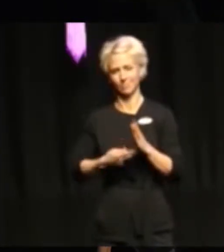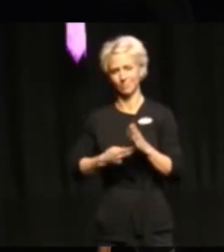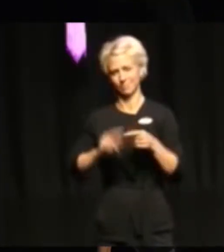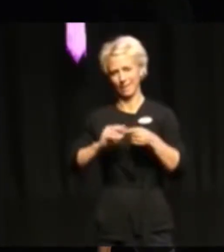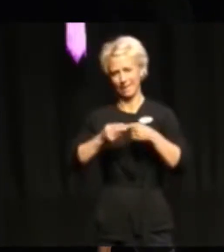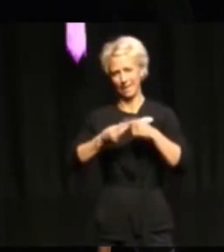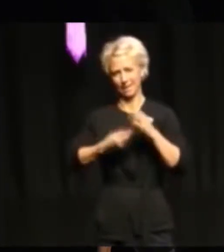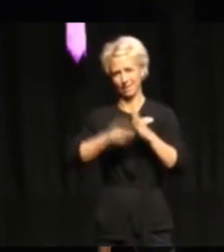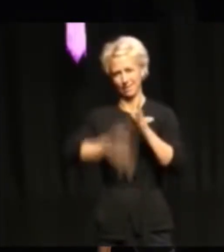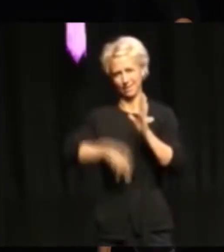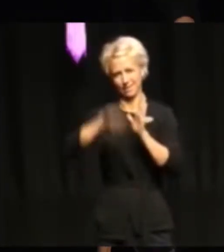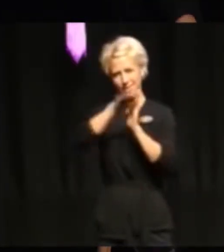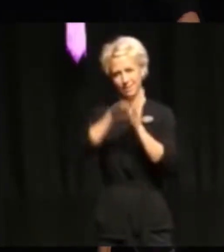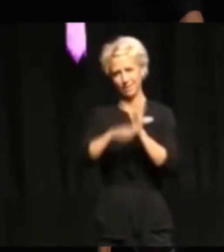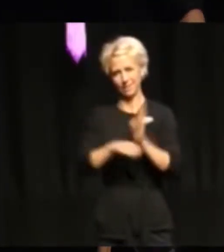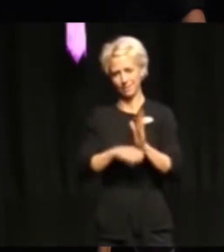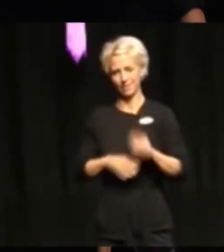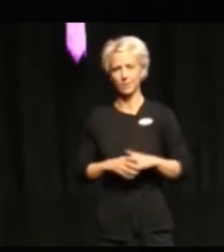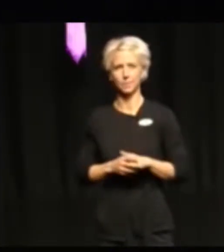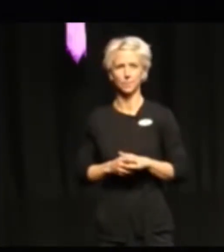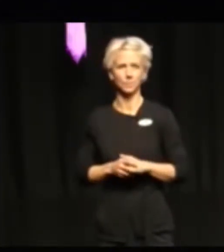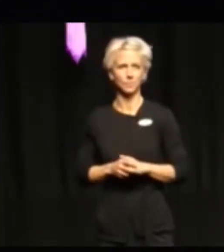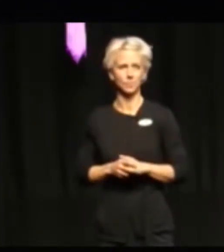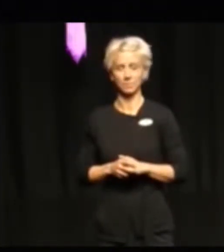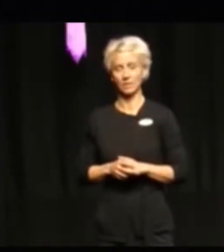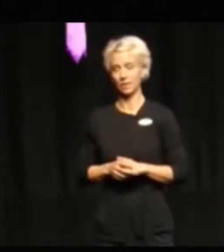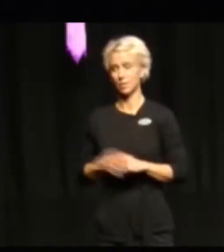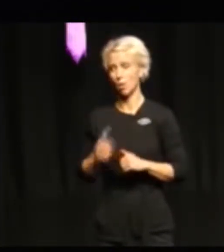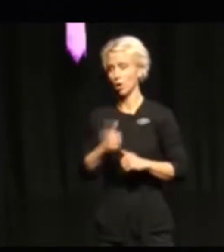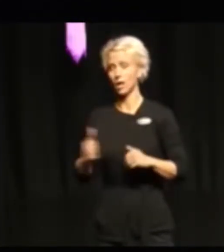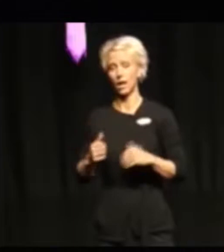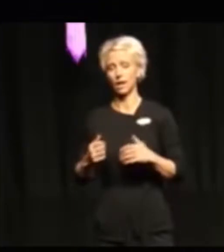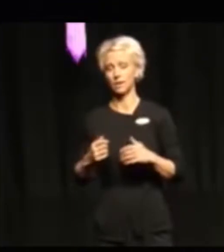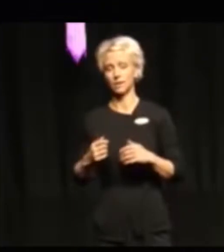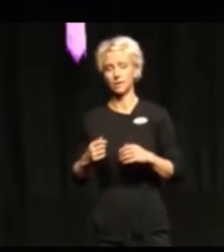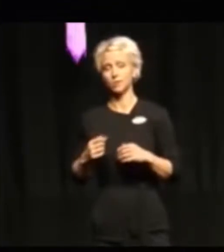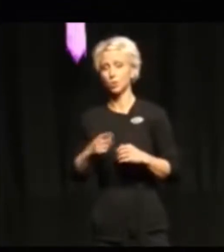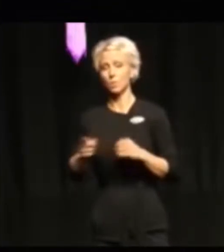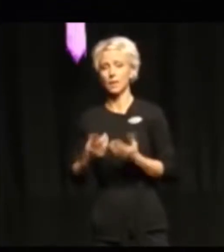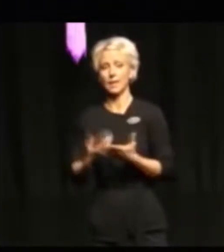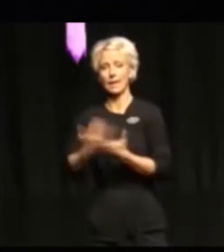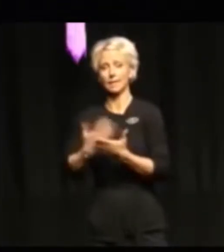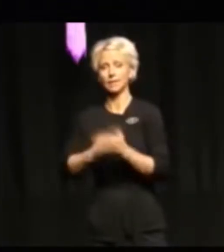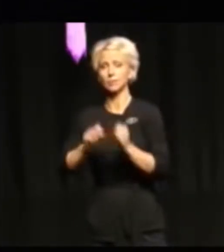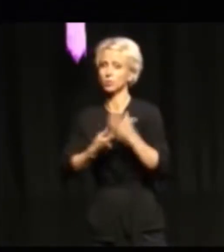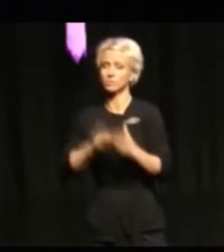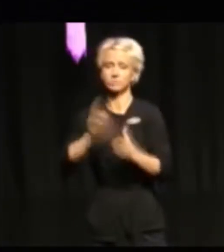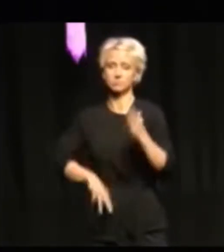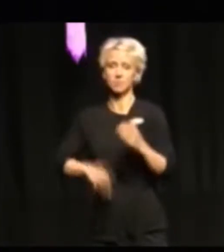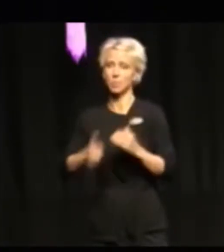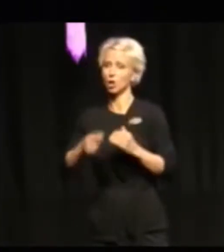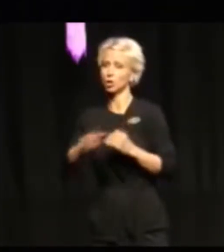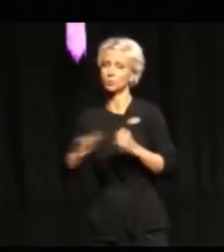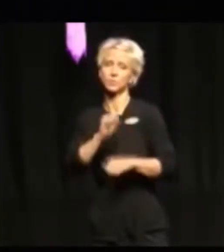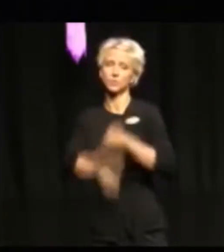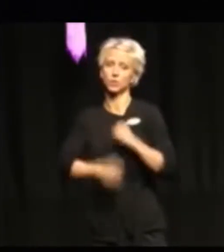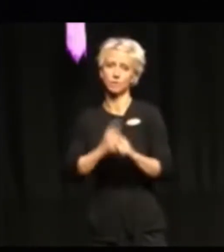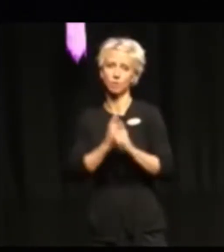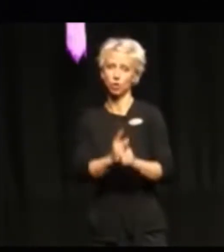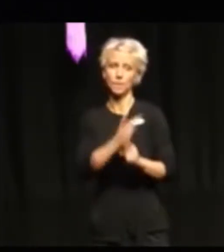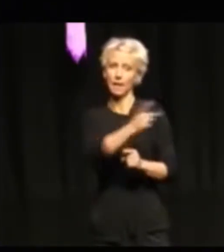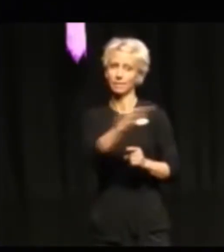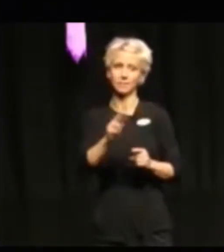treaty, which is only binding on states that have ratified it, guarantees the rights to everyone under your